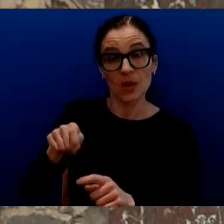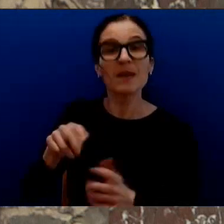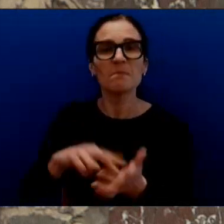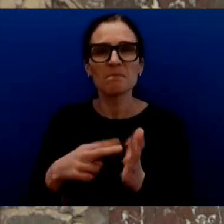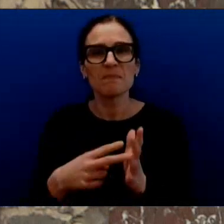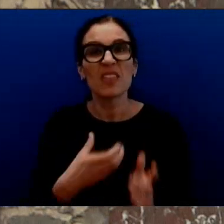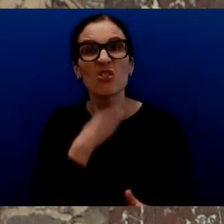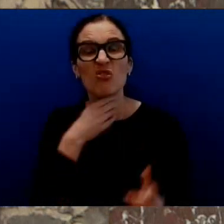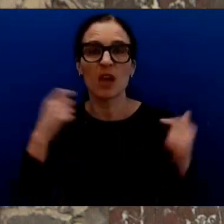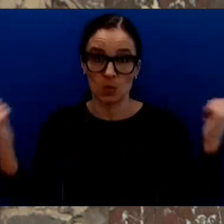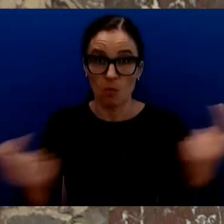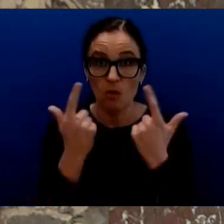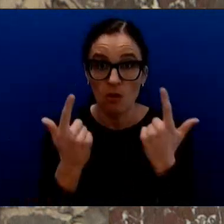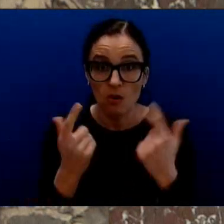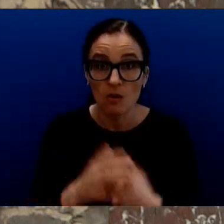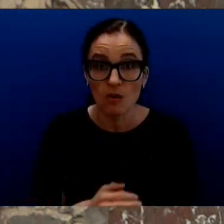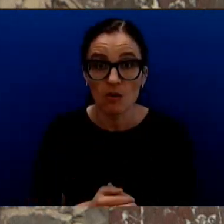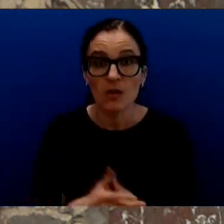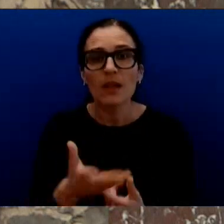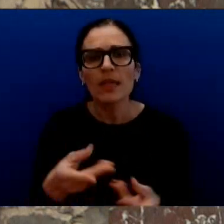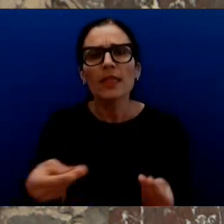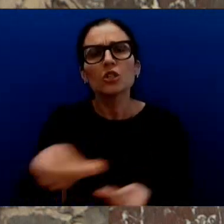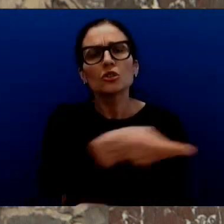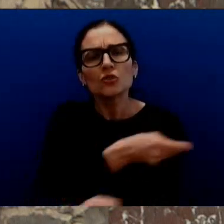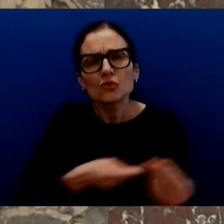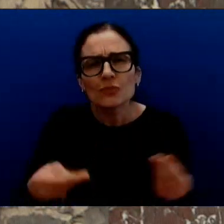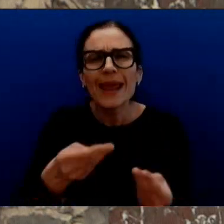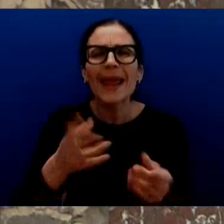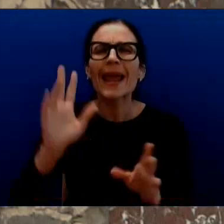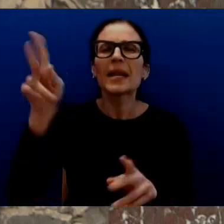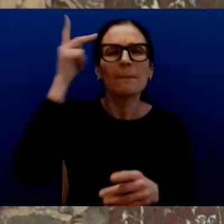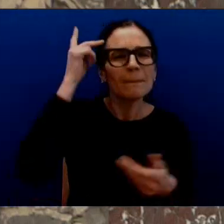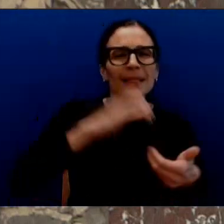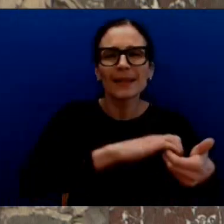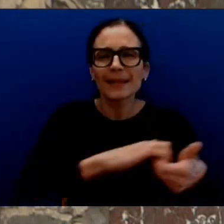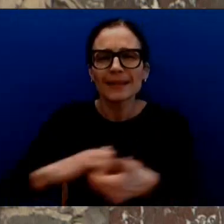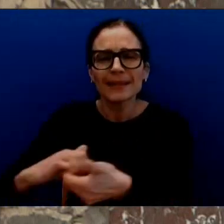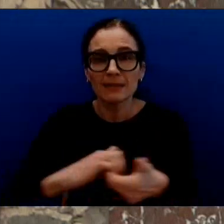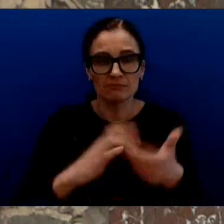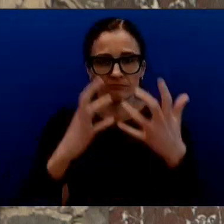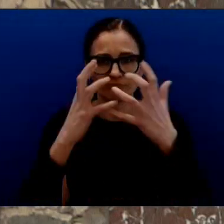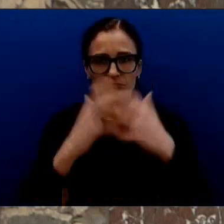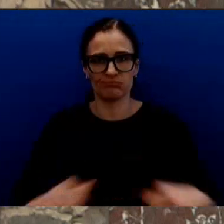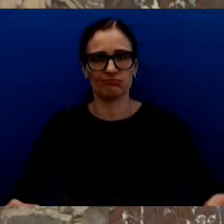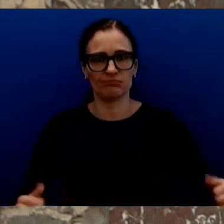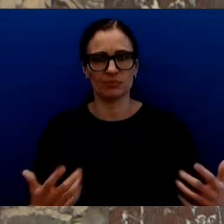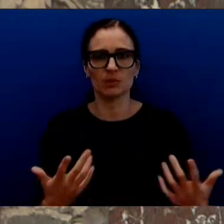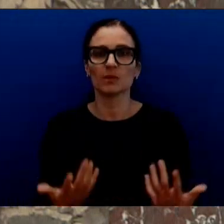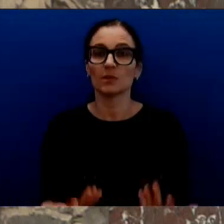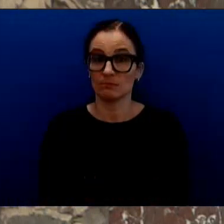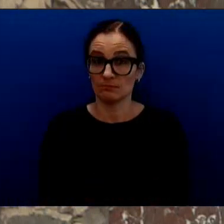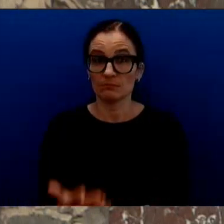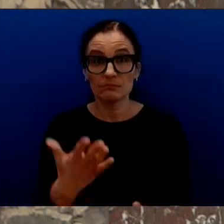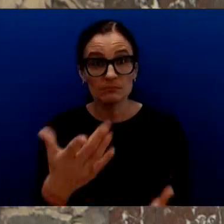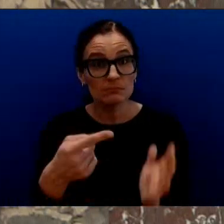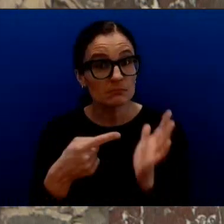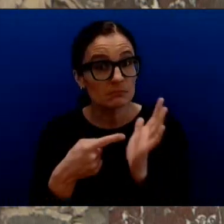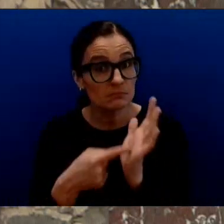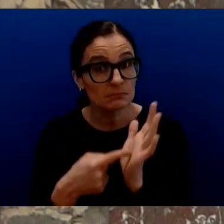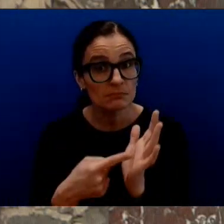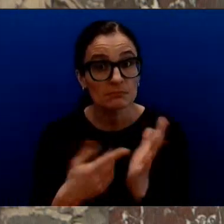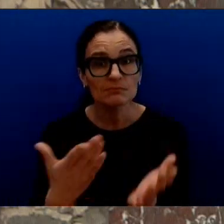are shattering and new ones need to be formed. As just one example, the threat of tariffs, or worse, from our southern neighbor